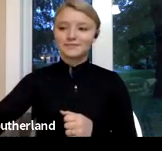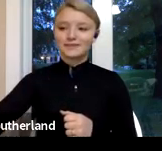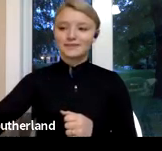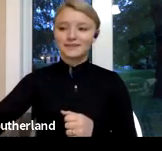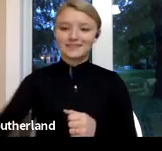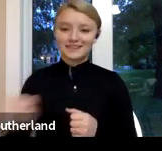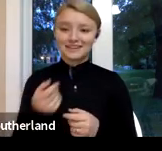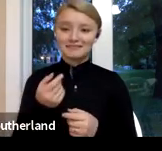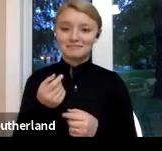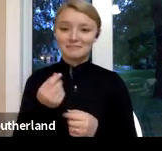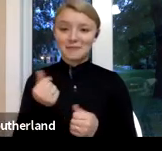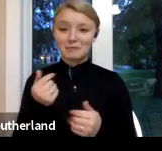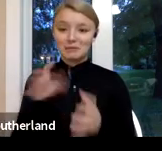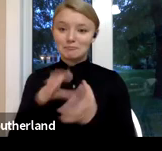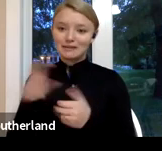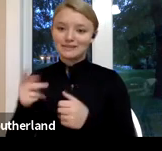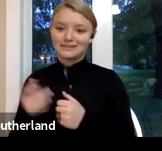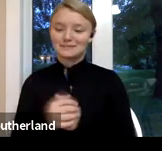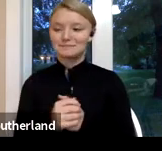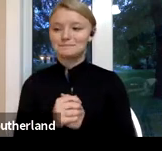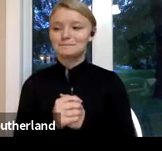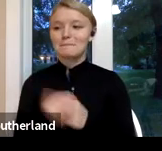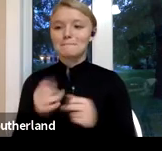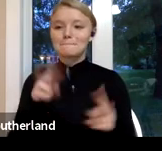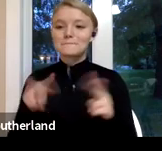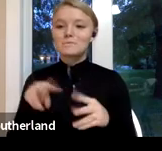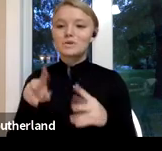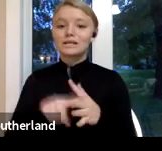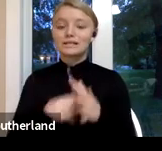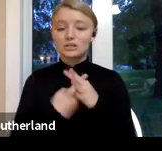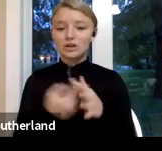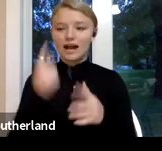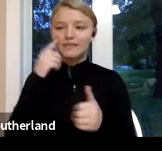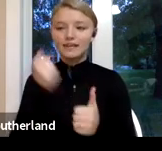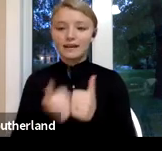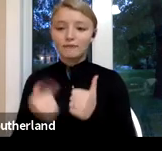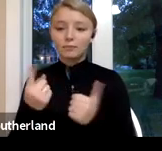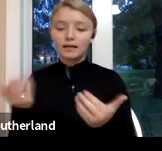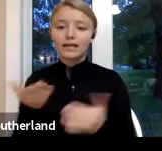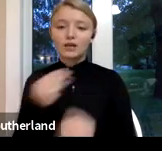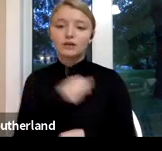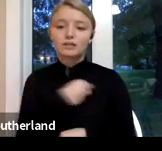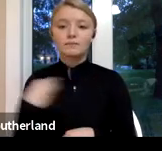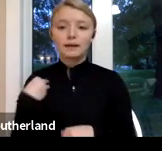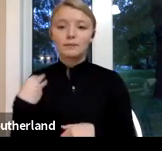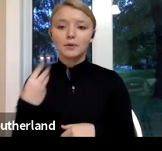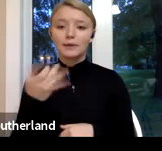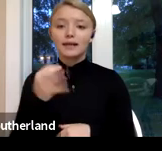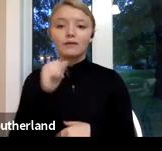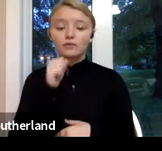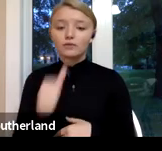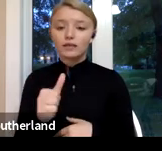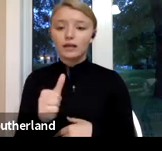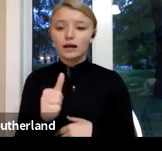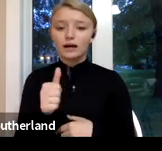So, let's take a quick peek at how to get started. I think everybody here is a member, but if you're not, we